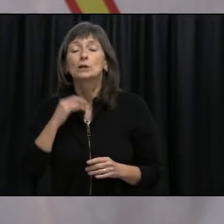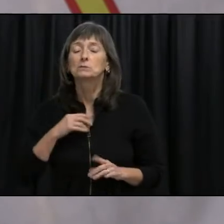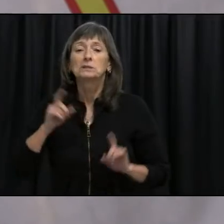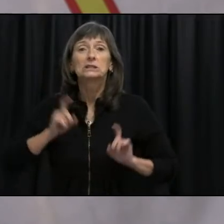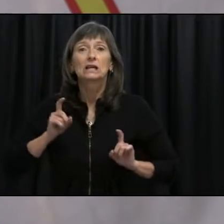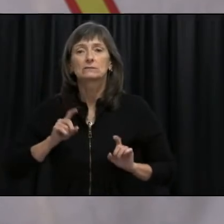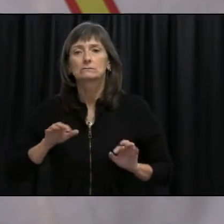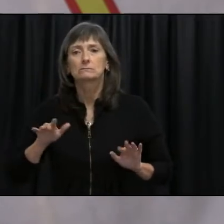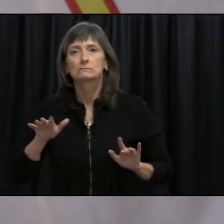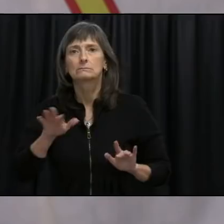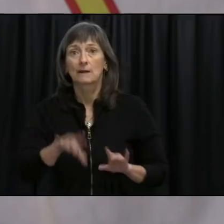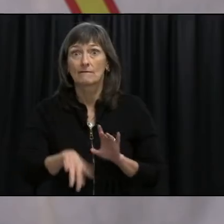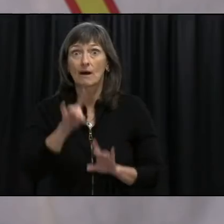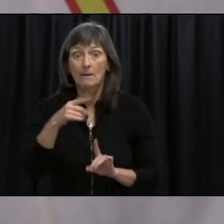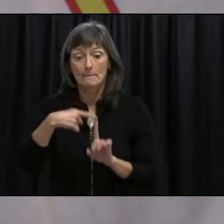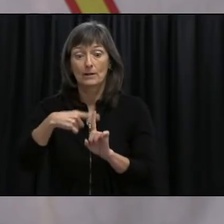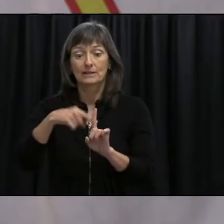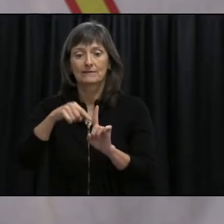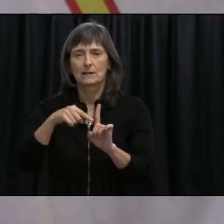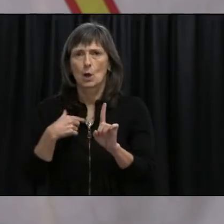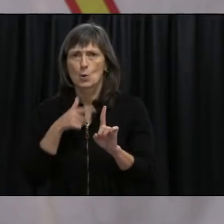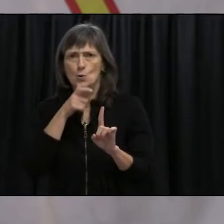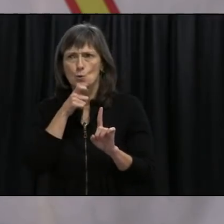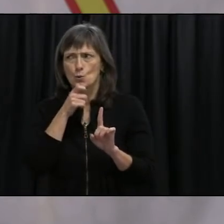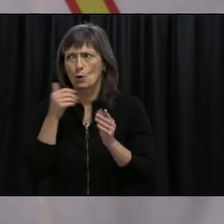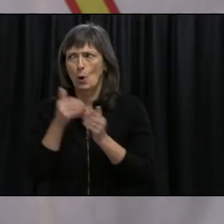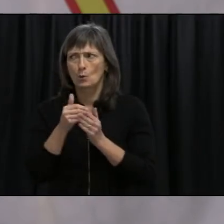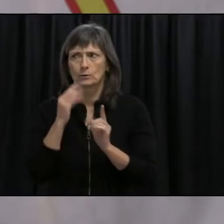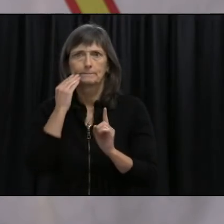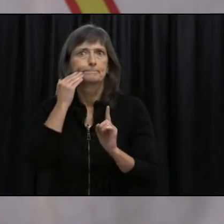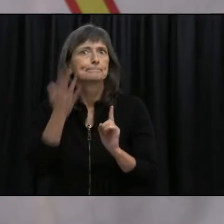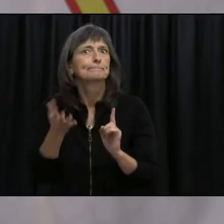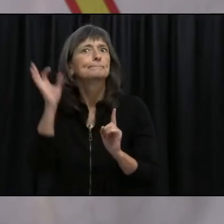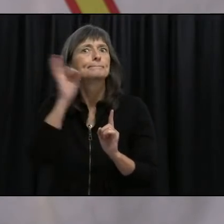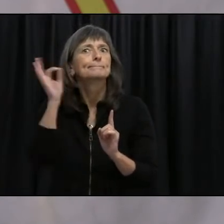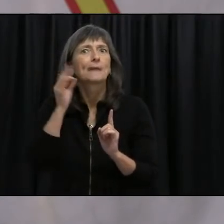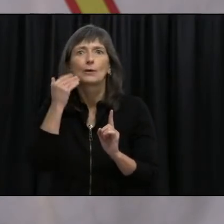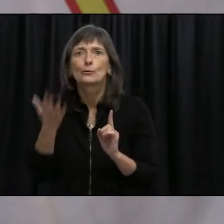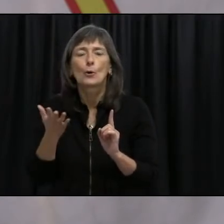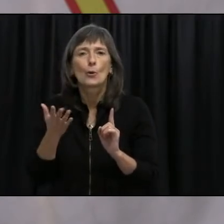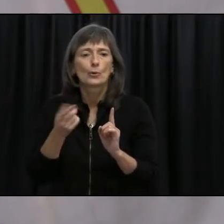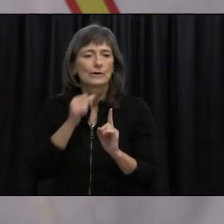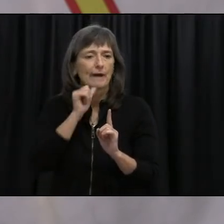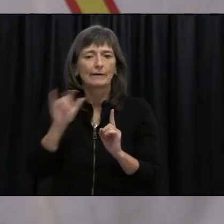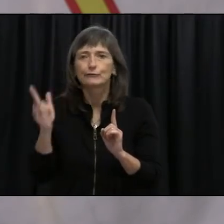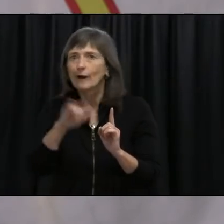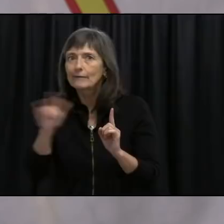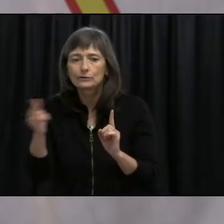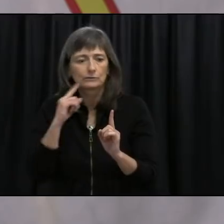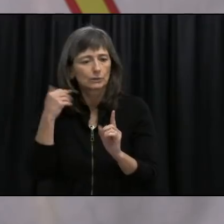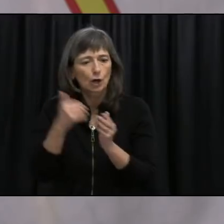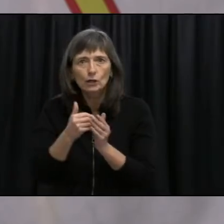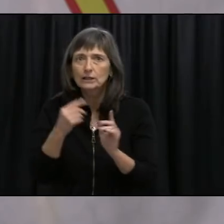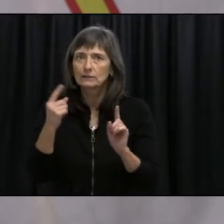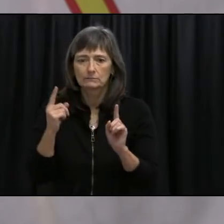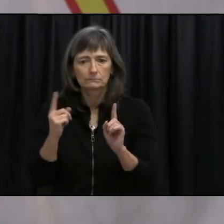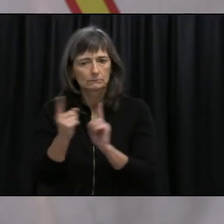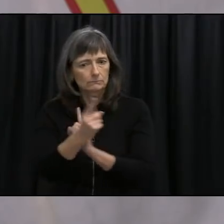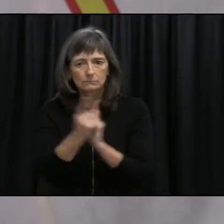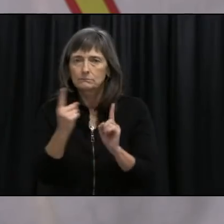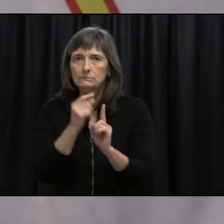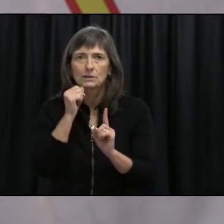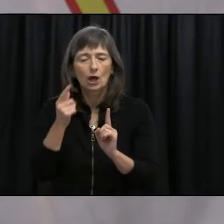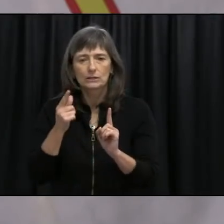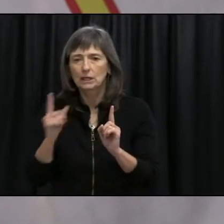cannot relate back to either another case or to travel or to an outbreak or cluster. So that would be what we